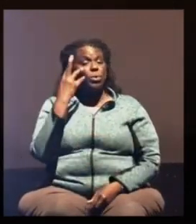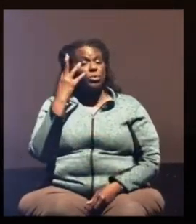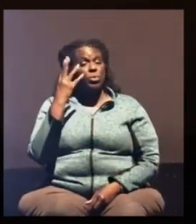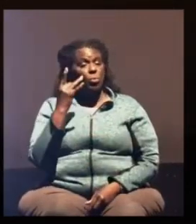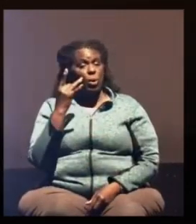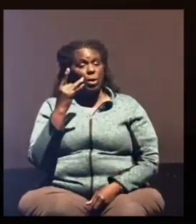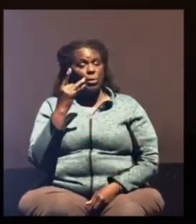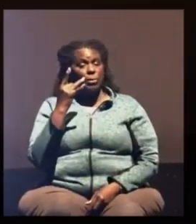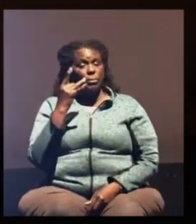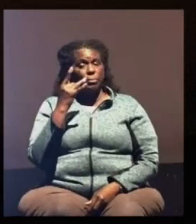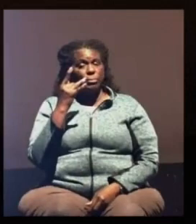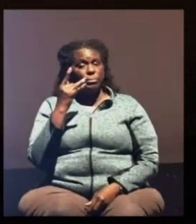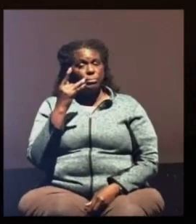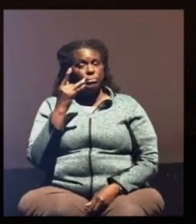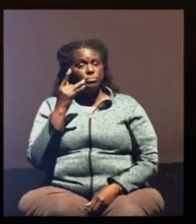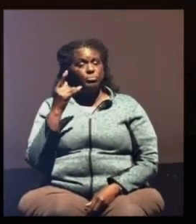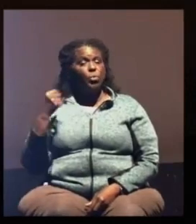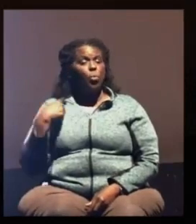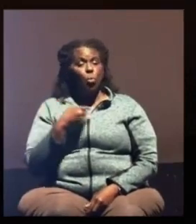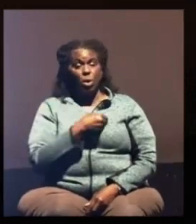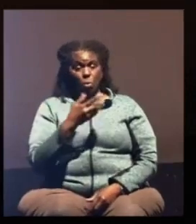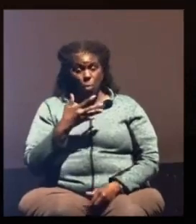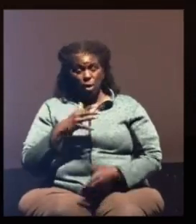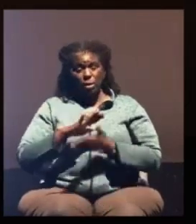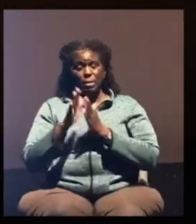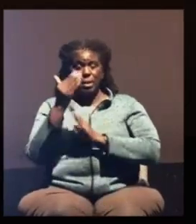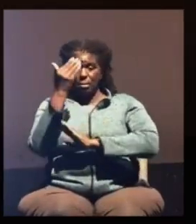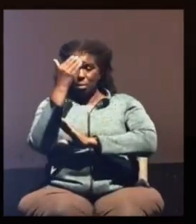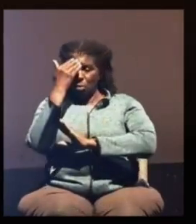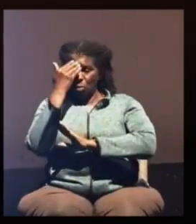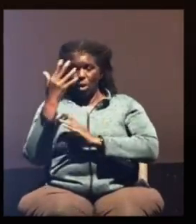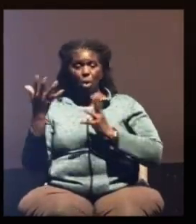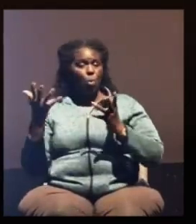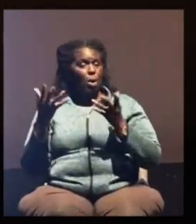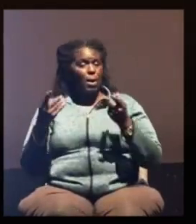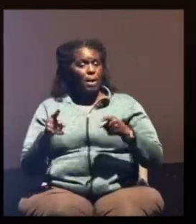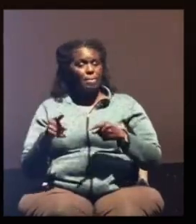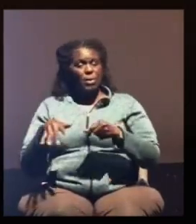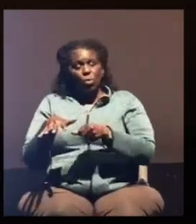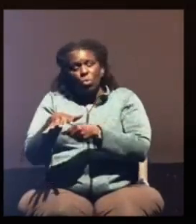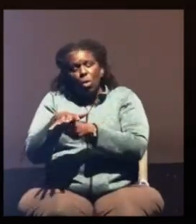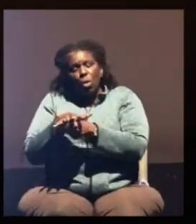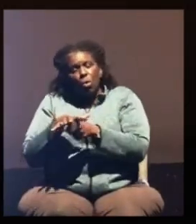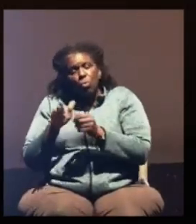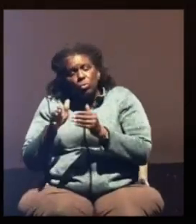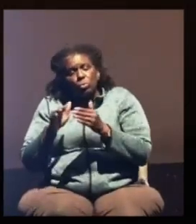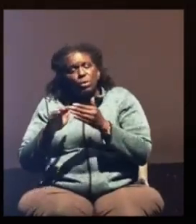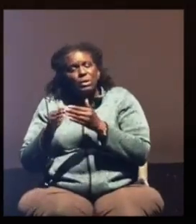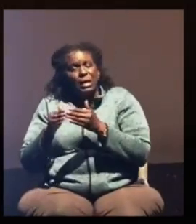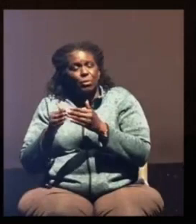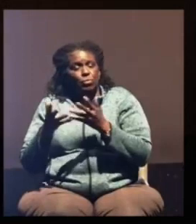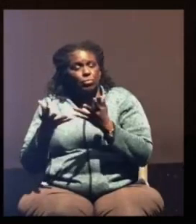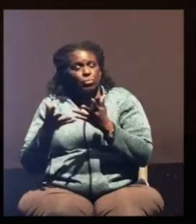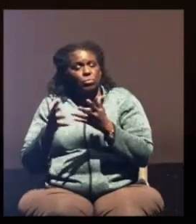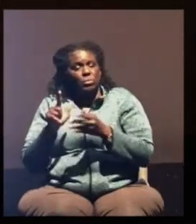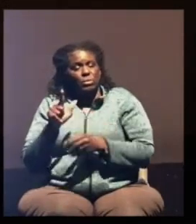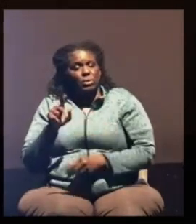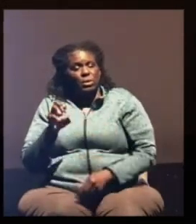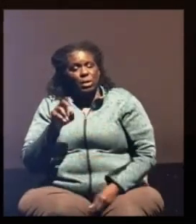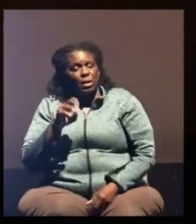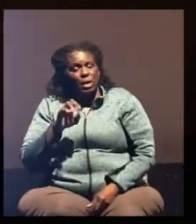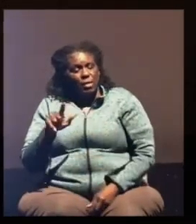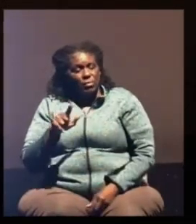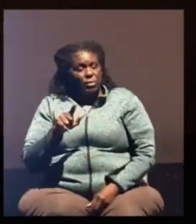this difference in awareness of what's going on, but it's an important one to recognize because over the course of history, things that have